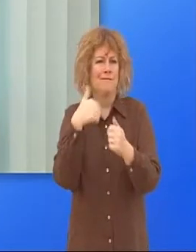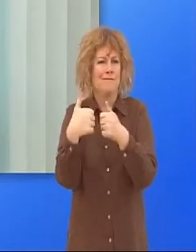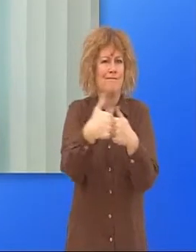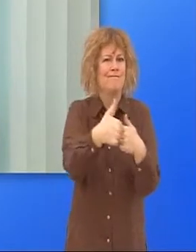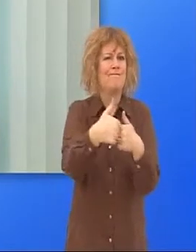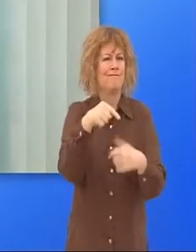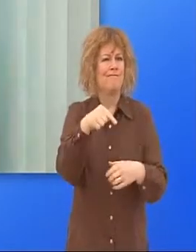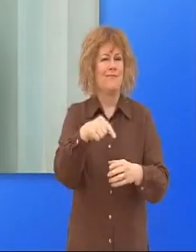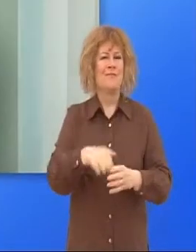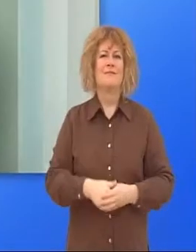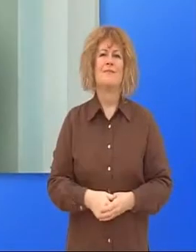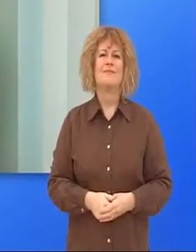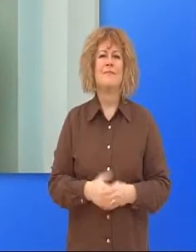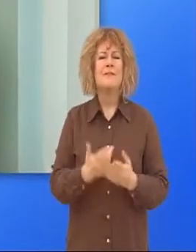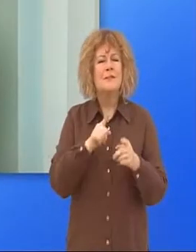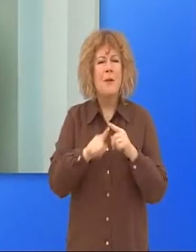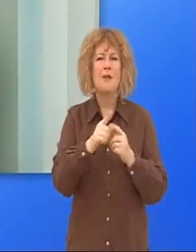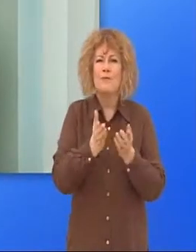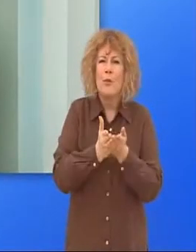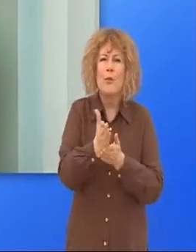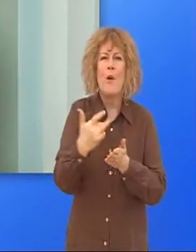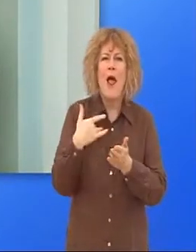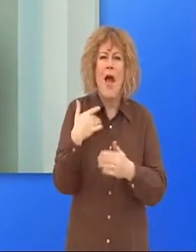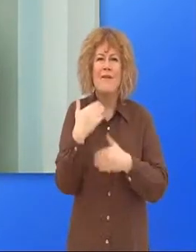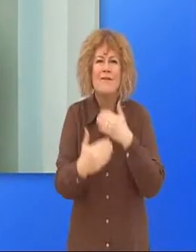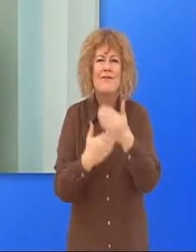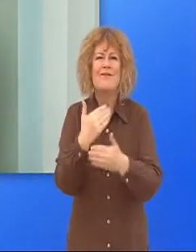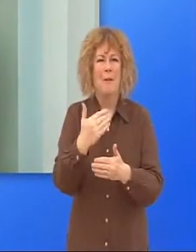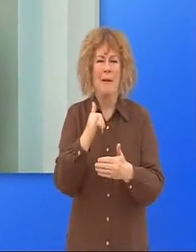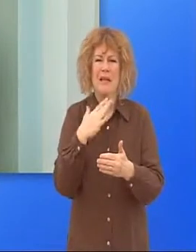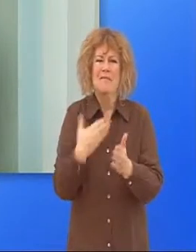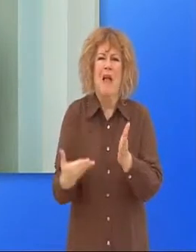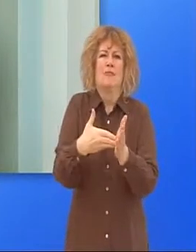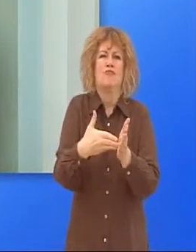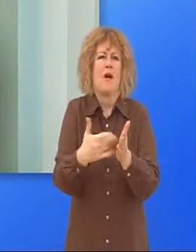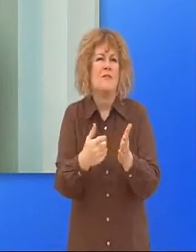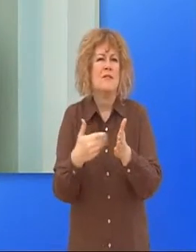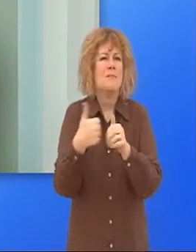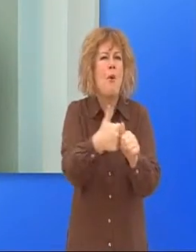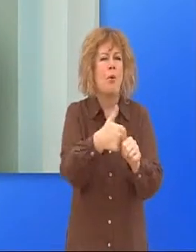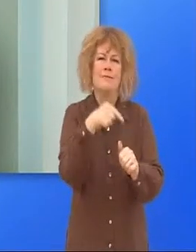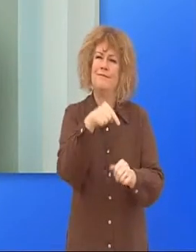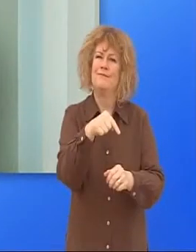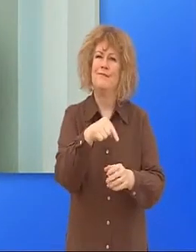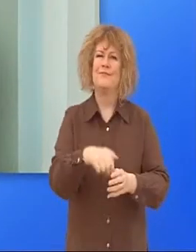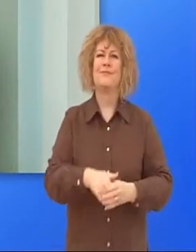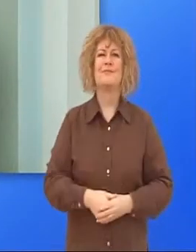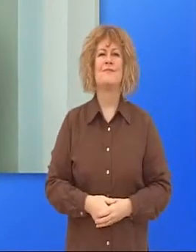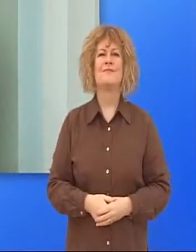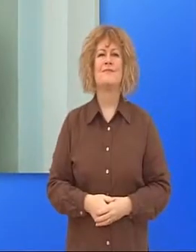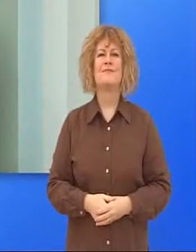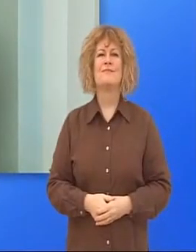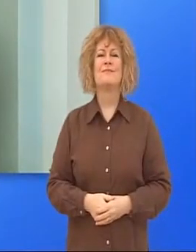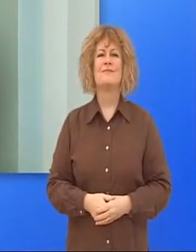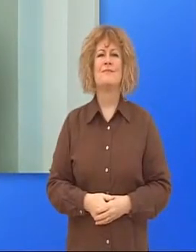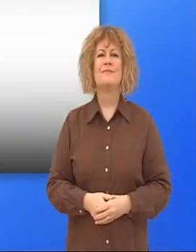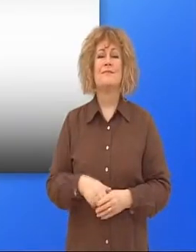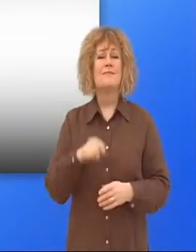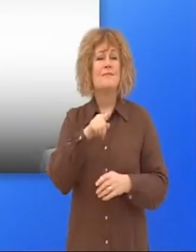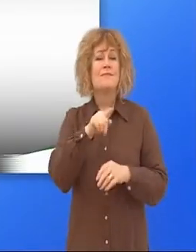to be there with them. Going through, any particular needs or areas in their life what they may need some support